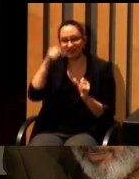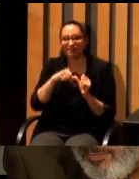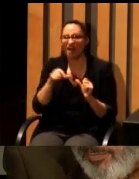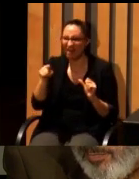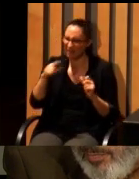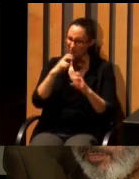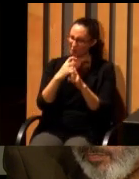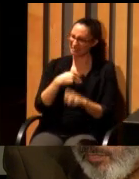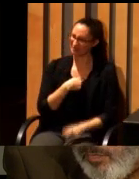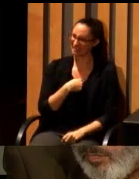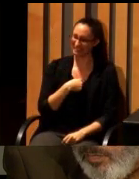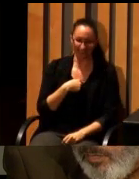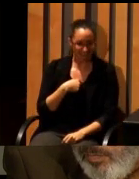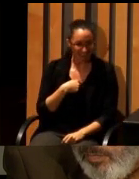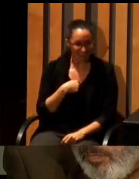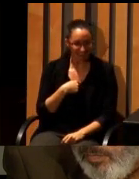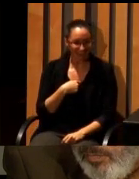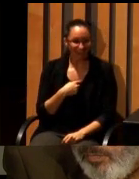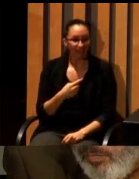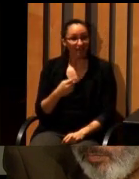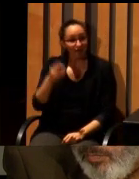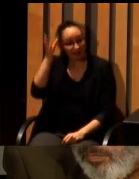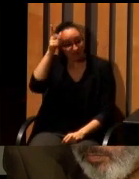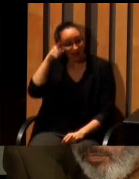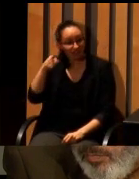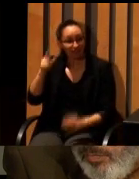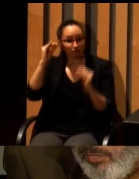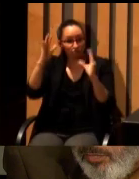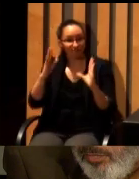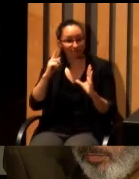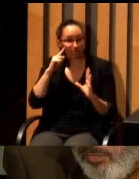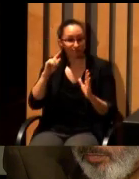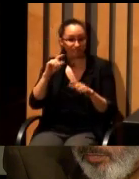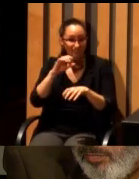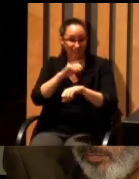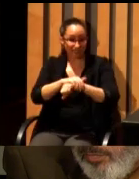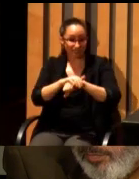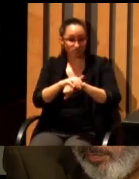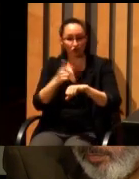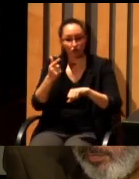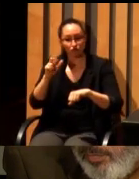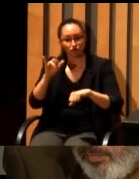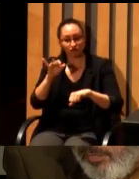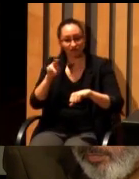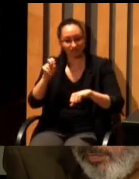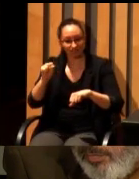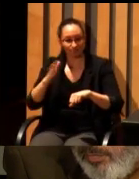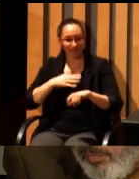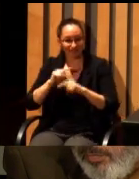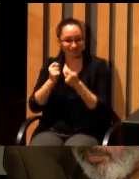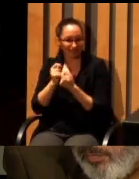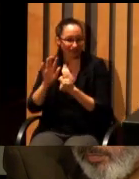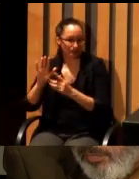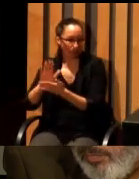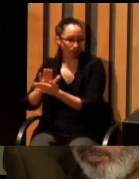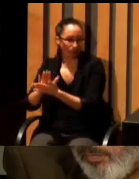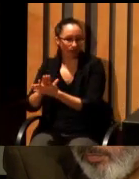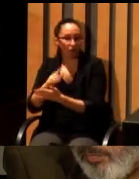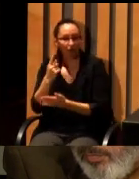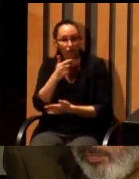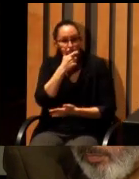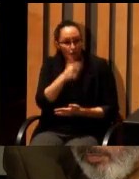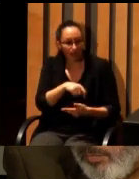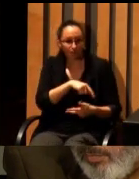My father was a professor of English at Canisius, and so the Griffins were our team. But we always watched the Eagles and the